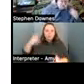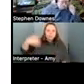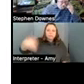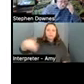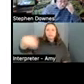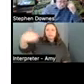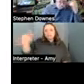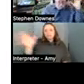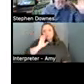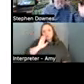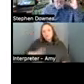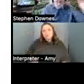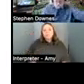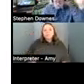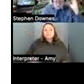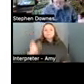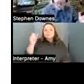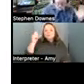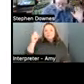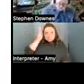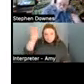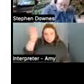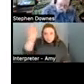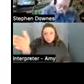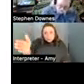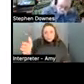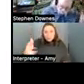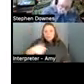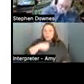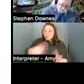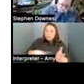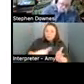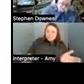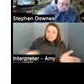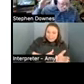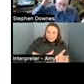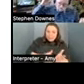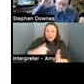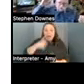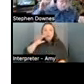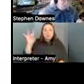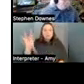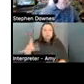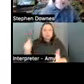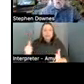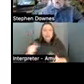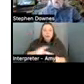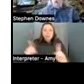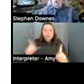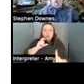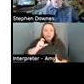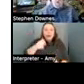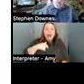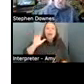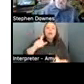go and in the future and i won't talk about this again so i'll just say it now and then we'll forget about it but don't forget about it uh